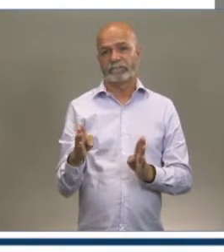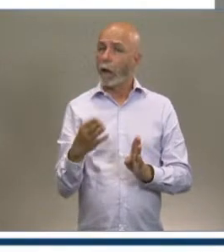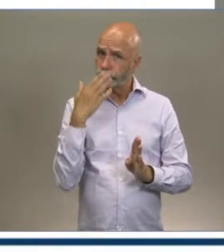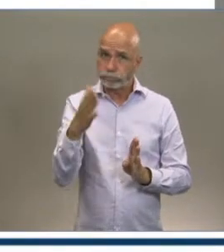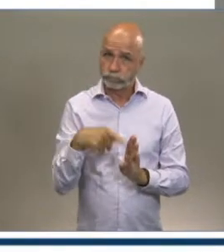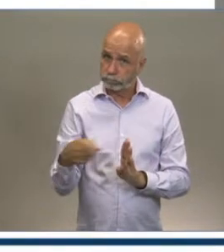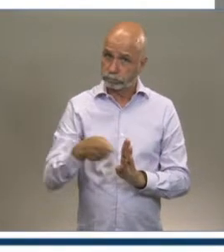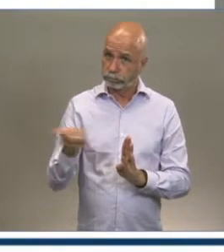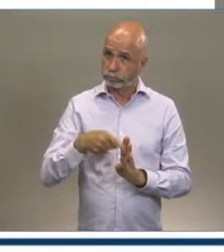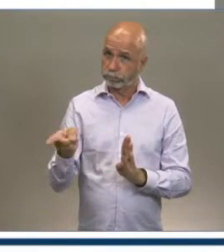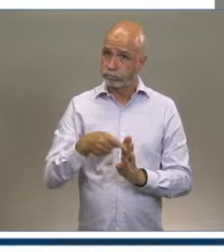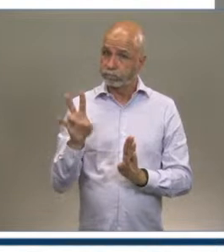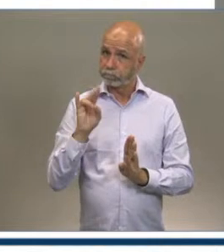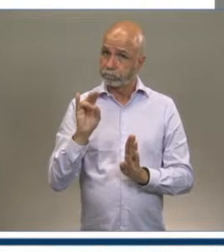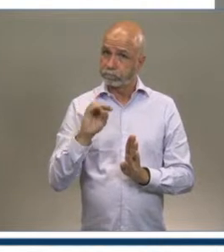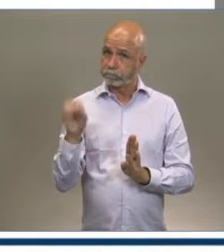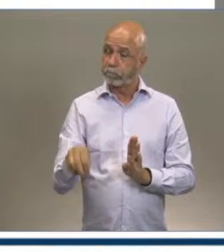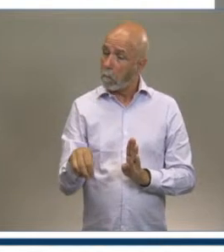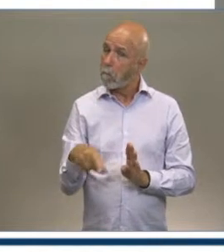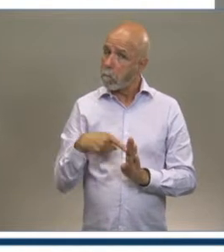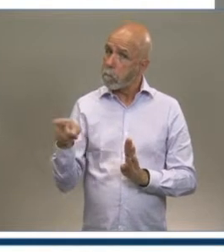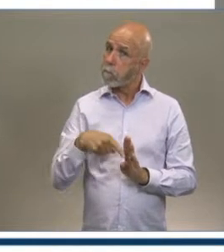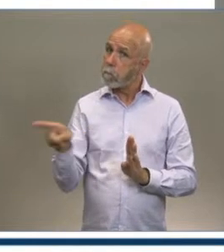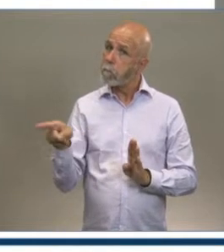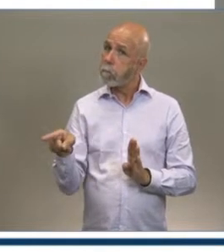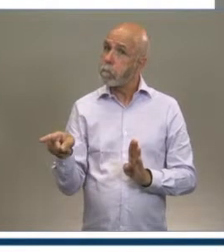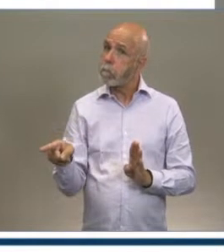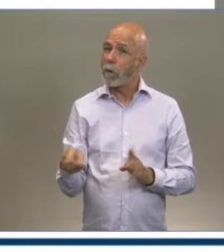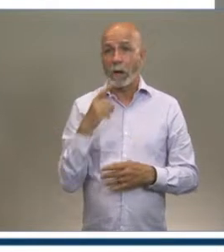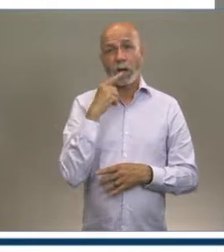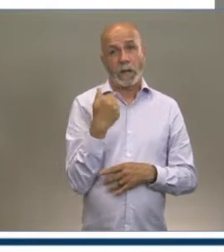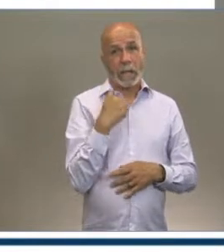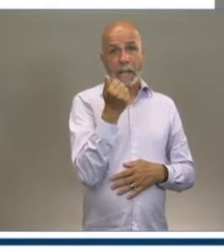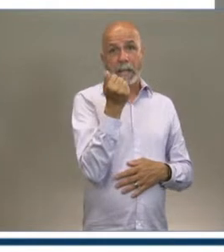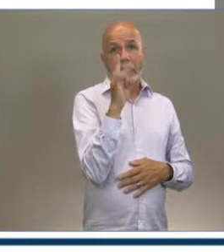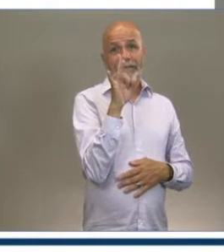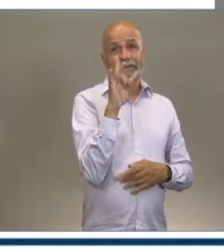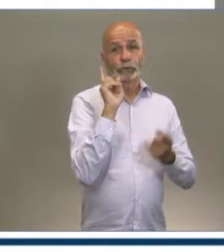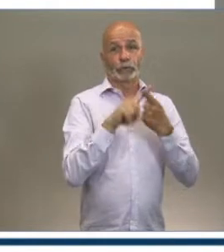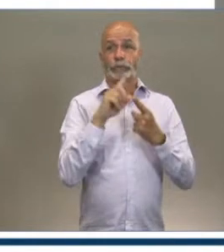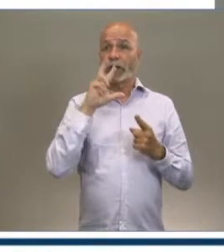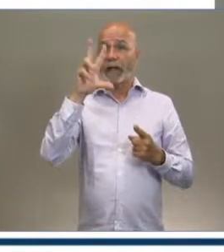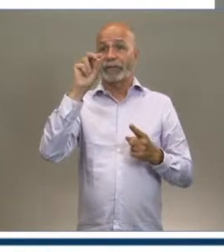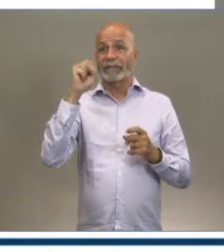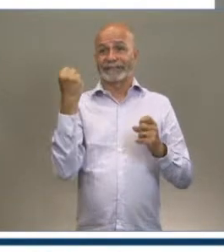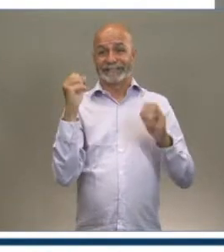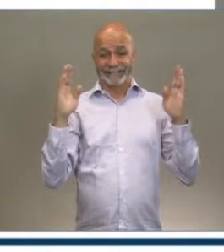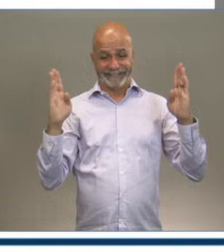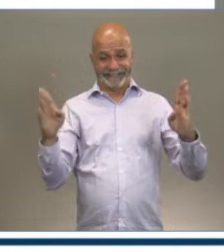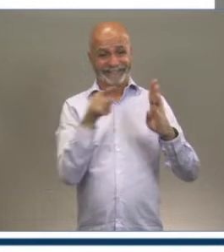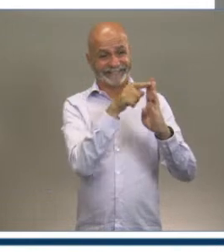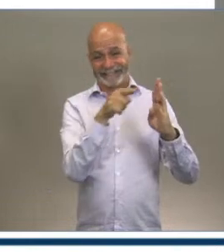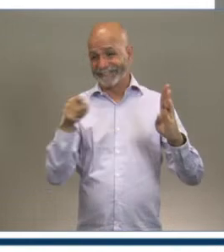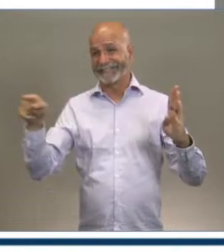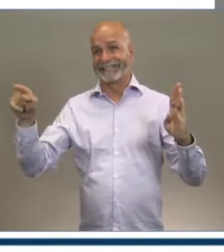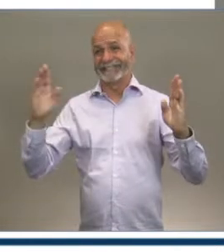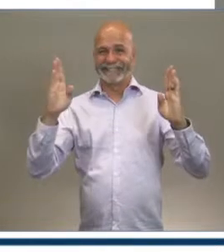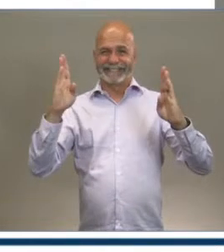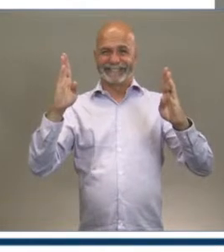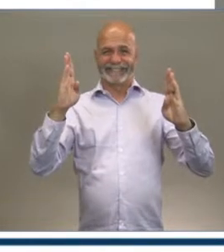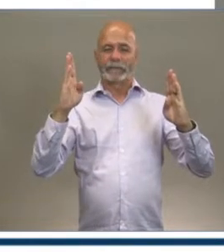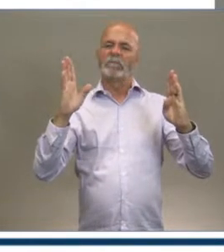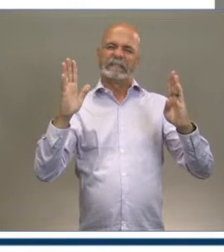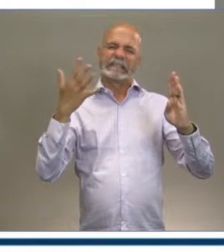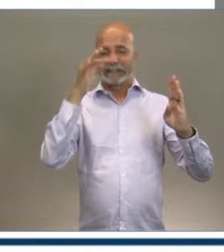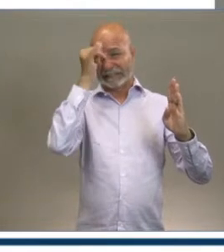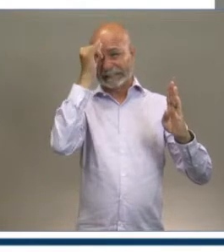70s. The 18 to 30-year-olds are in the around the mid 60% so far. So we have a bit